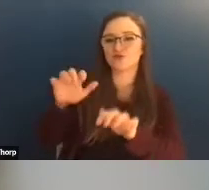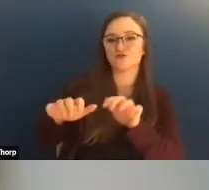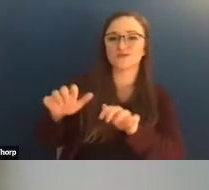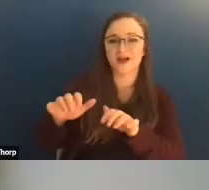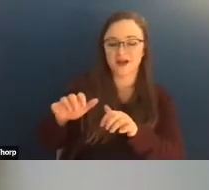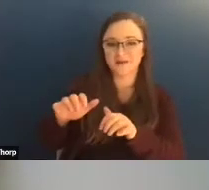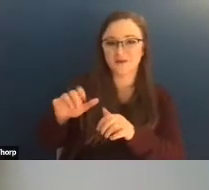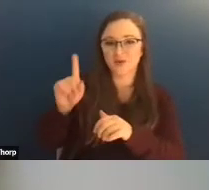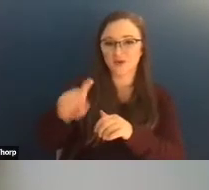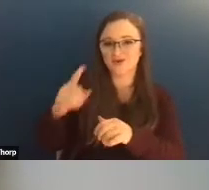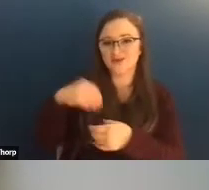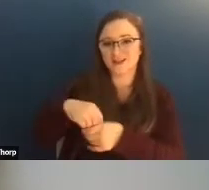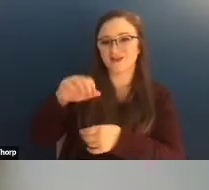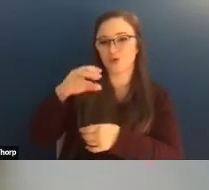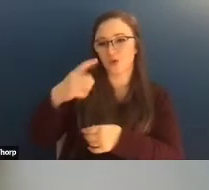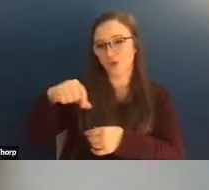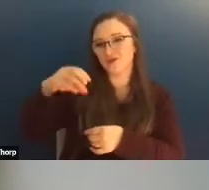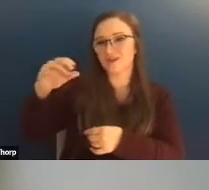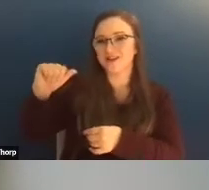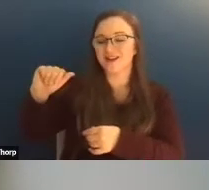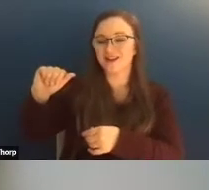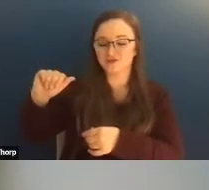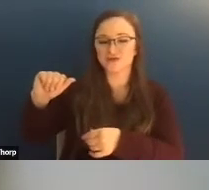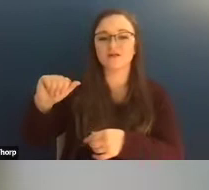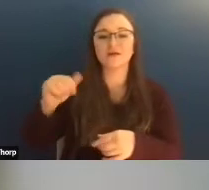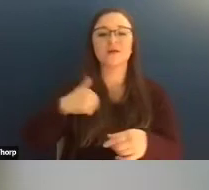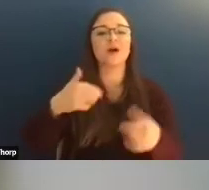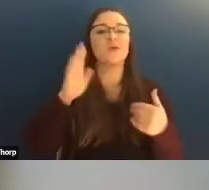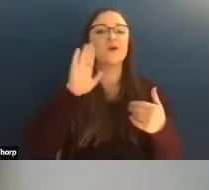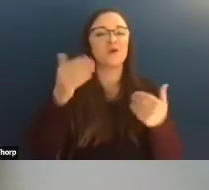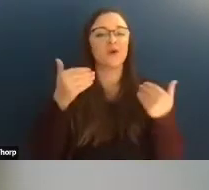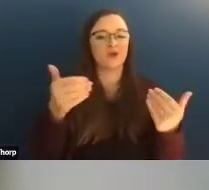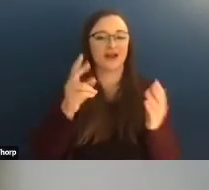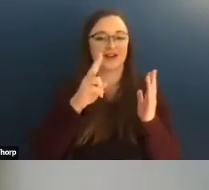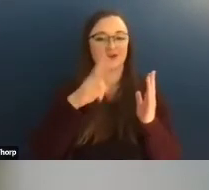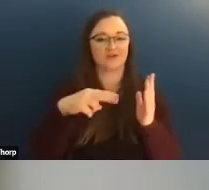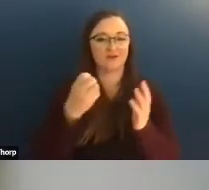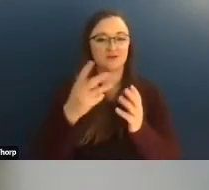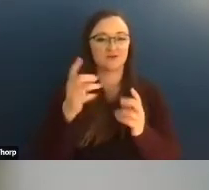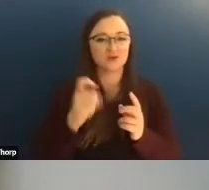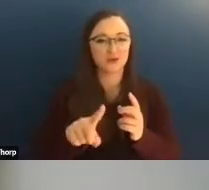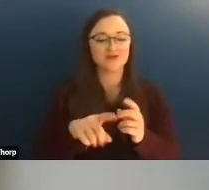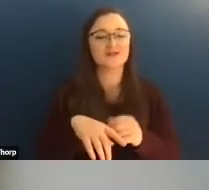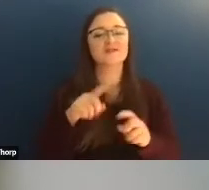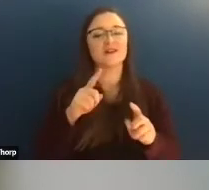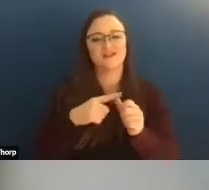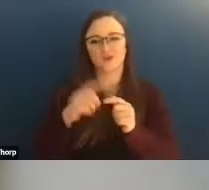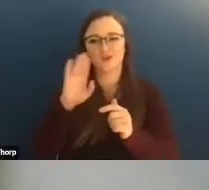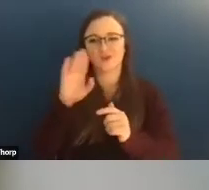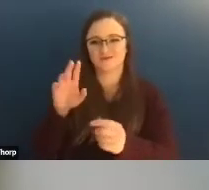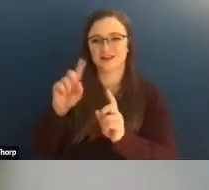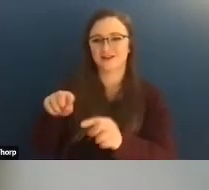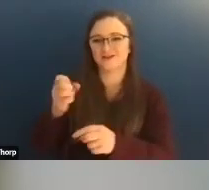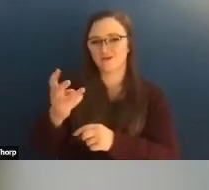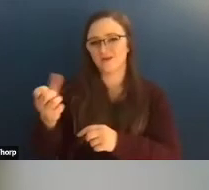will have some questions for you to start with, and then we'll go ahead and read the other questions. So the first question I have for you is, what are